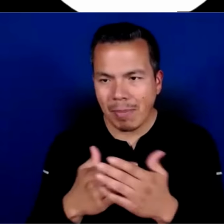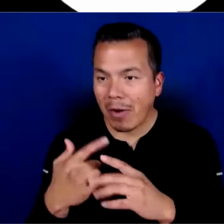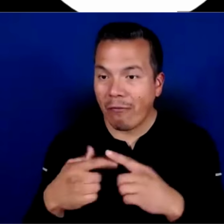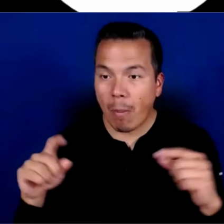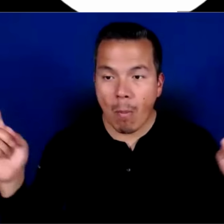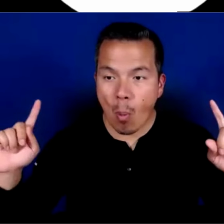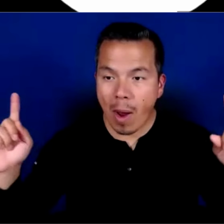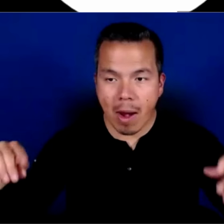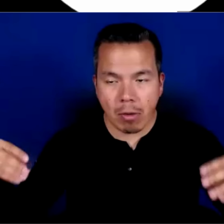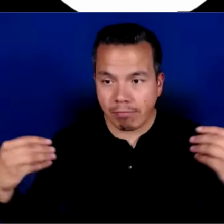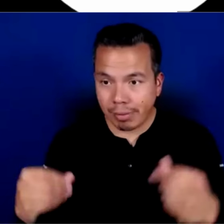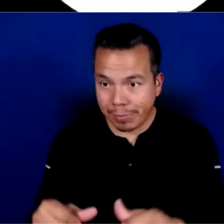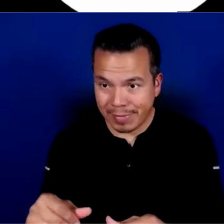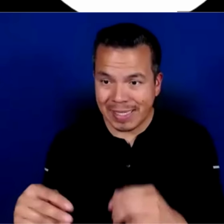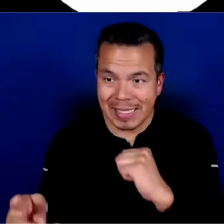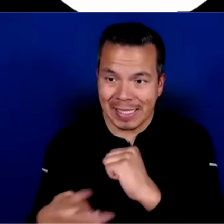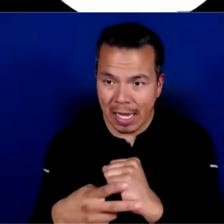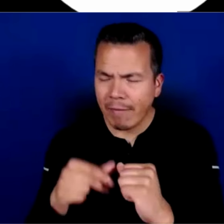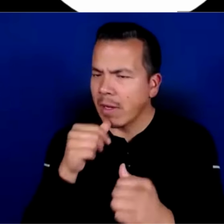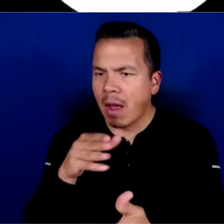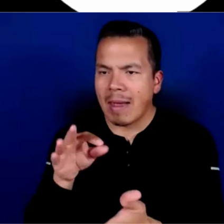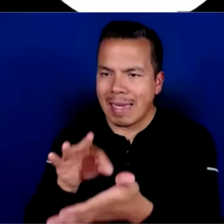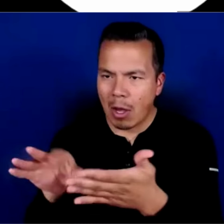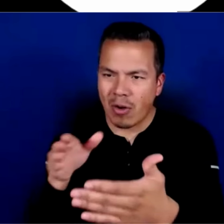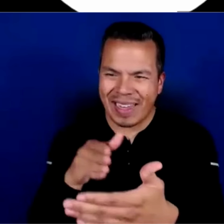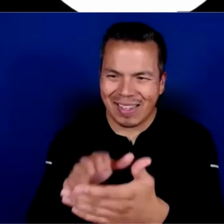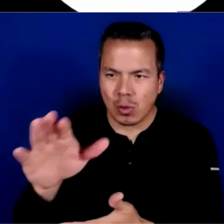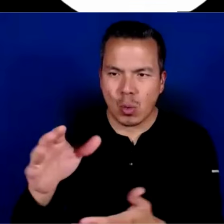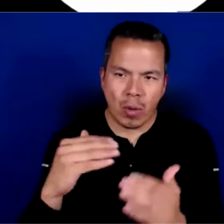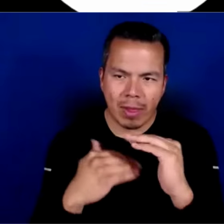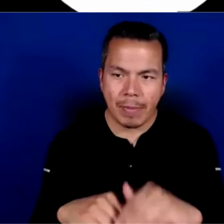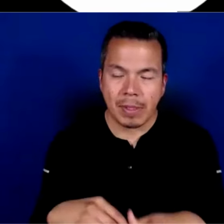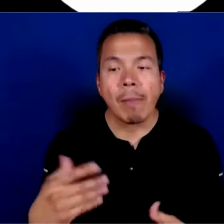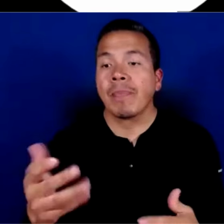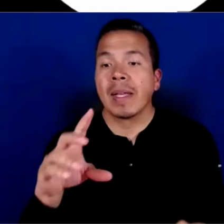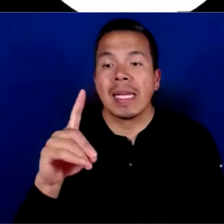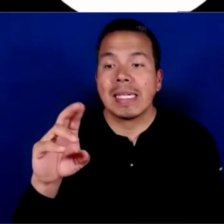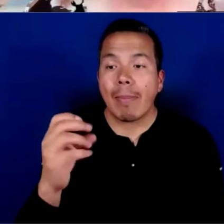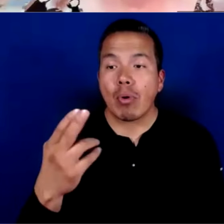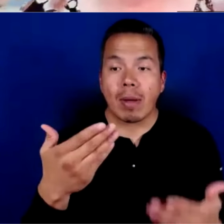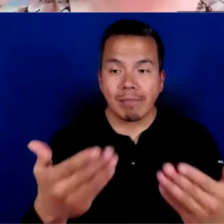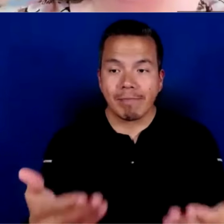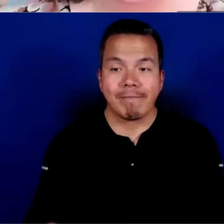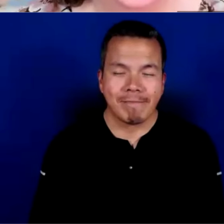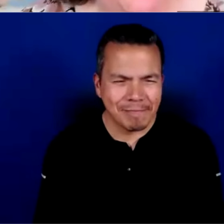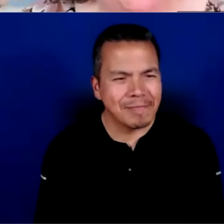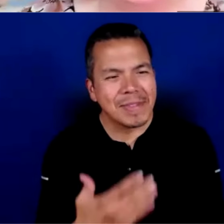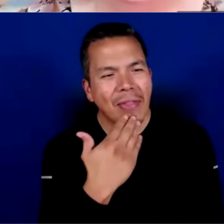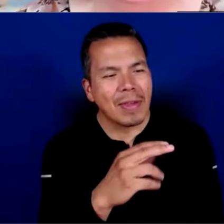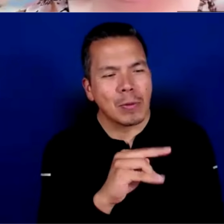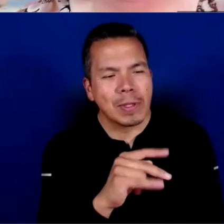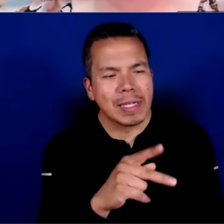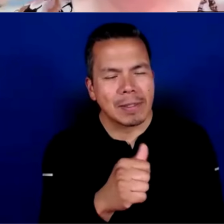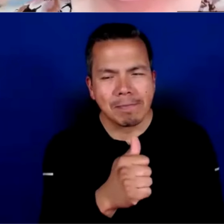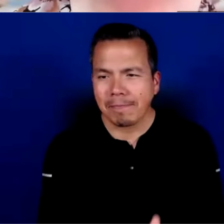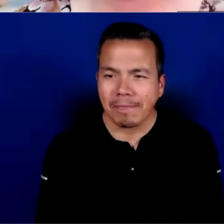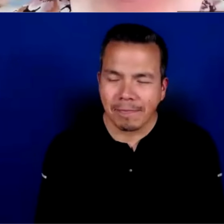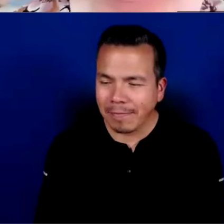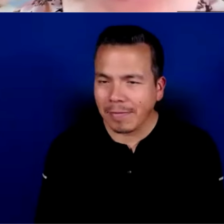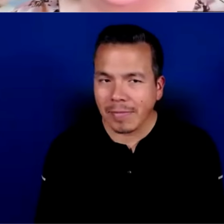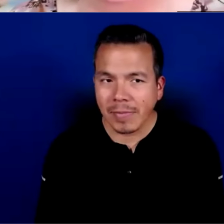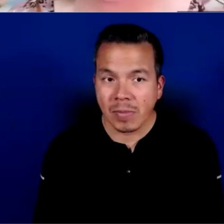count against your resource limit. So, okay, keep going, Deborah. Thanks, Nikki. All right, let's